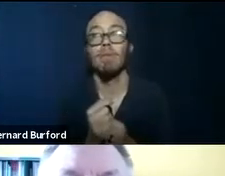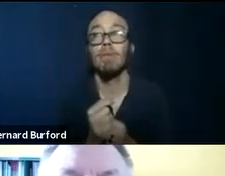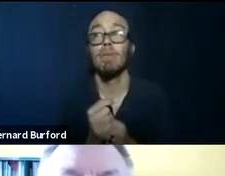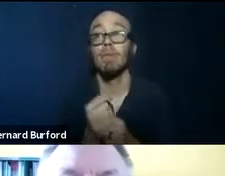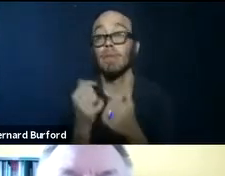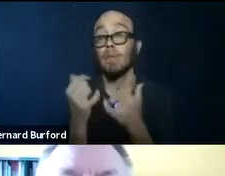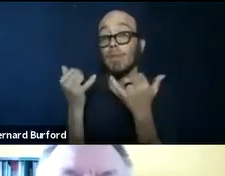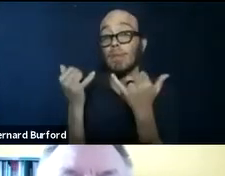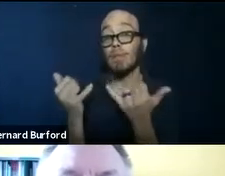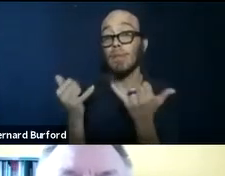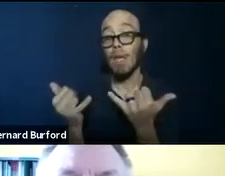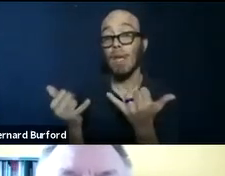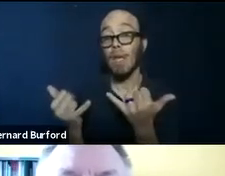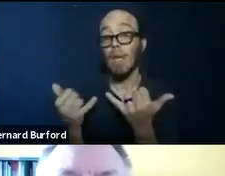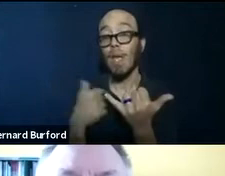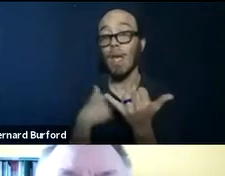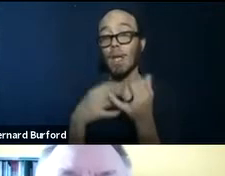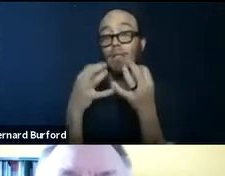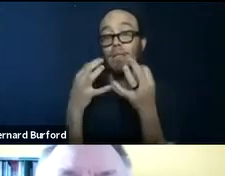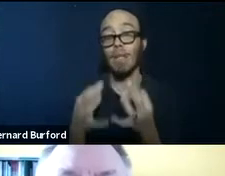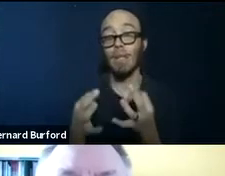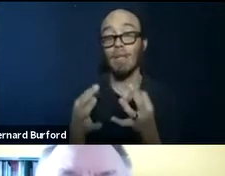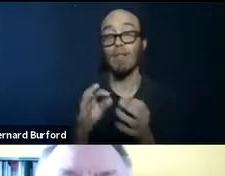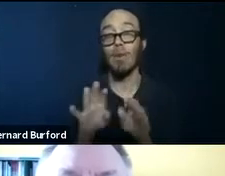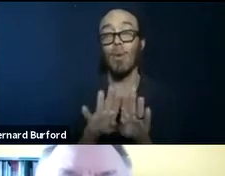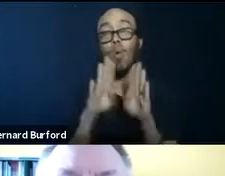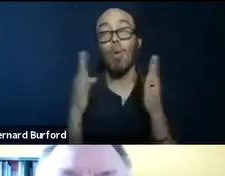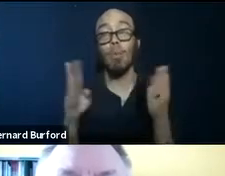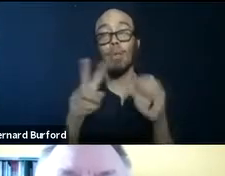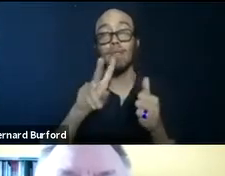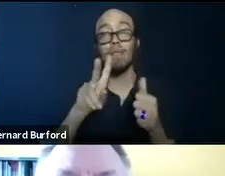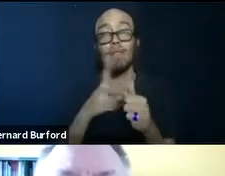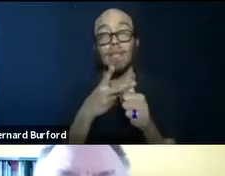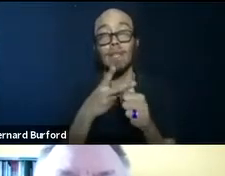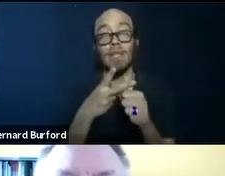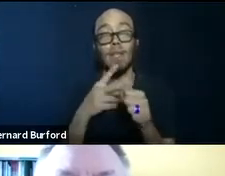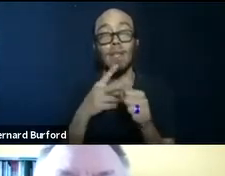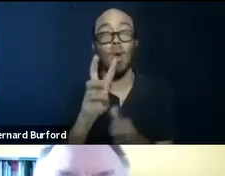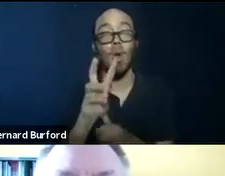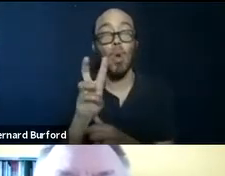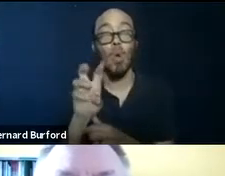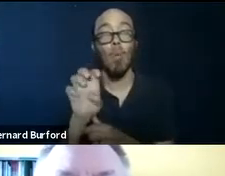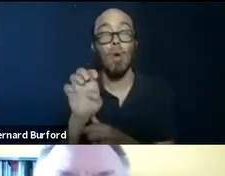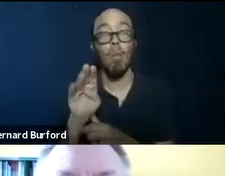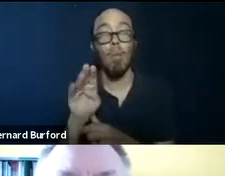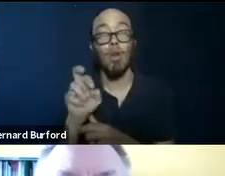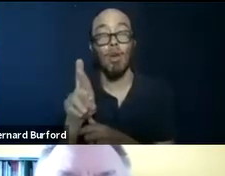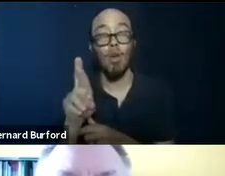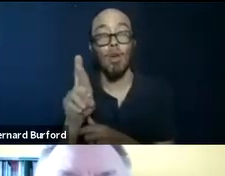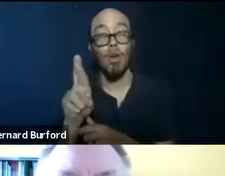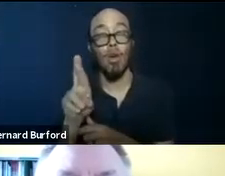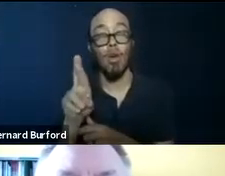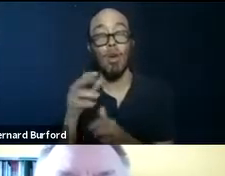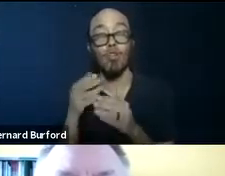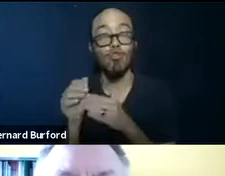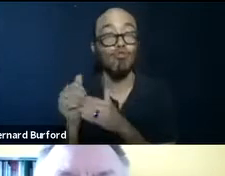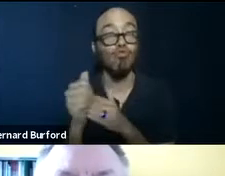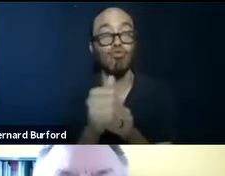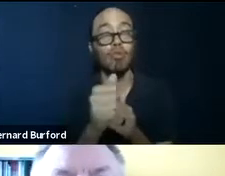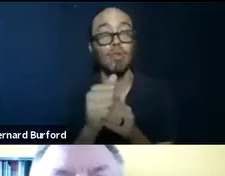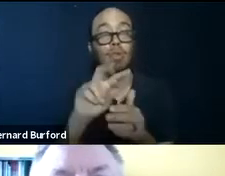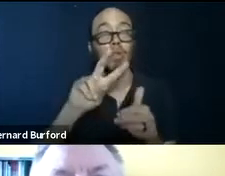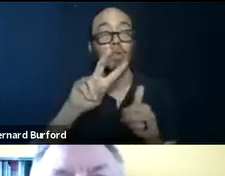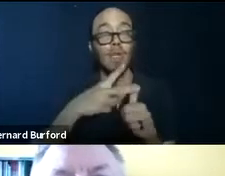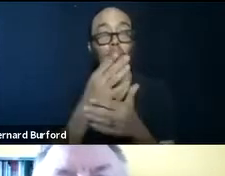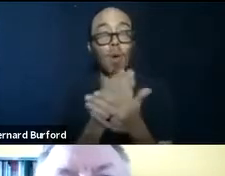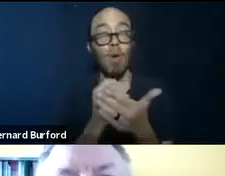Today, I chose to open this second webinar in direct continuation to our collective